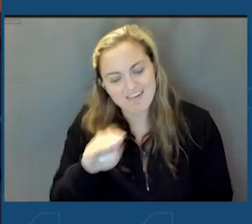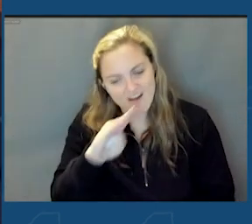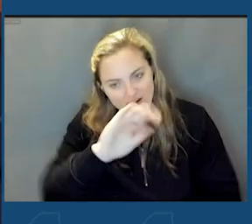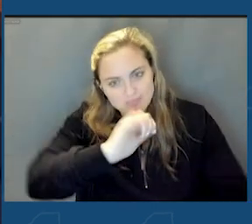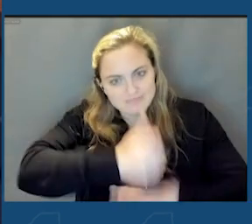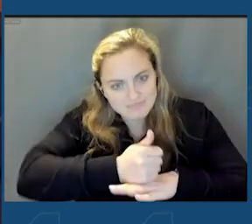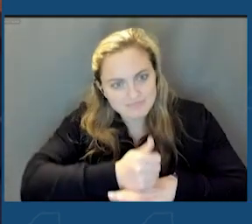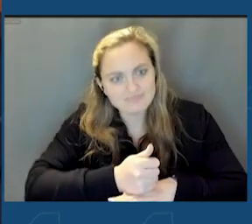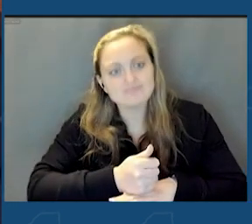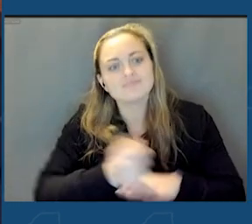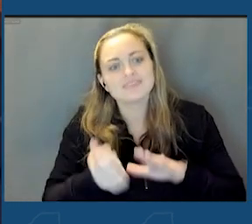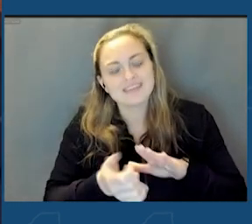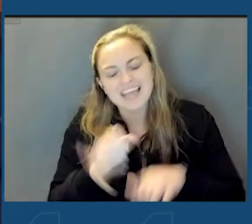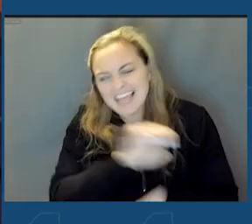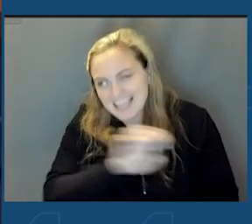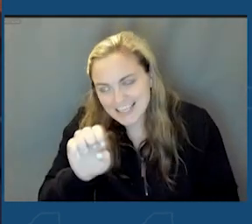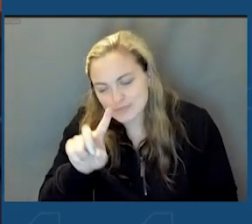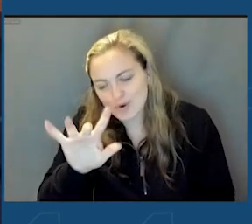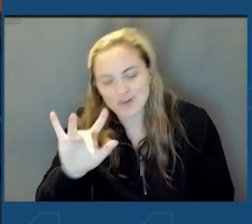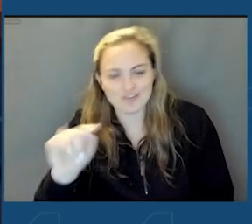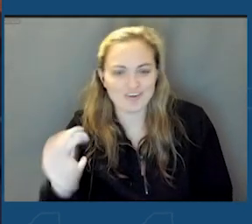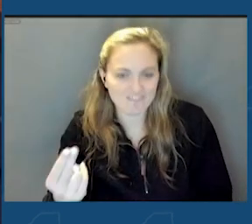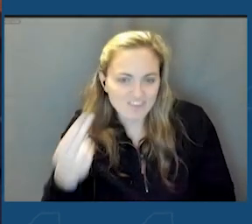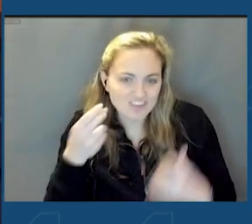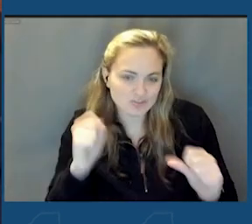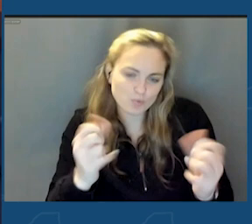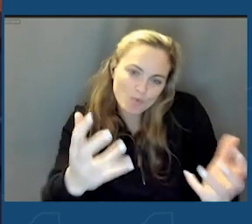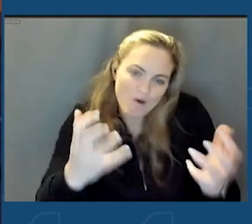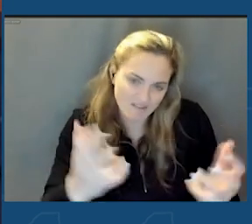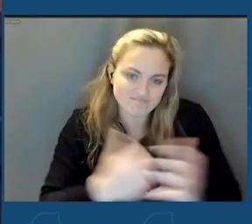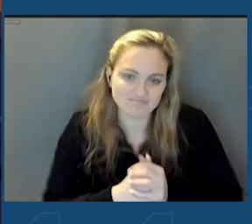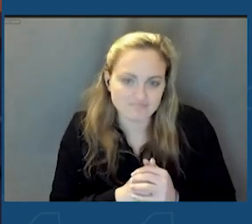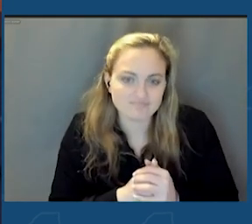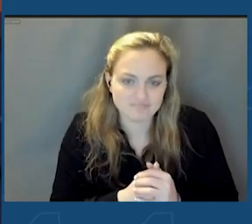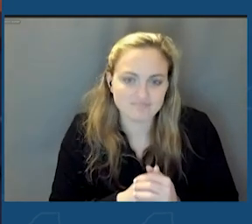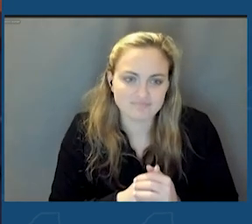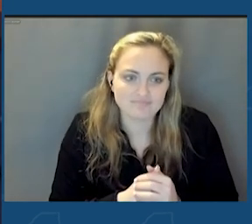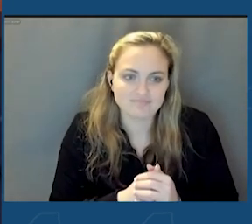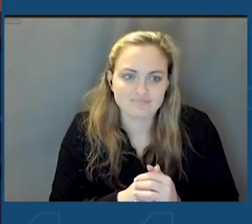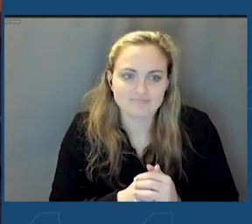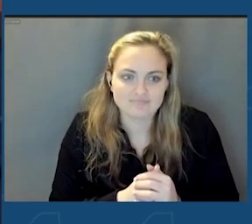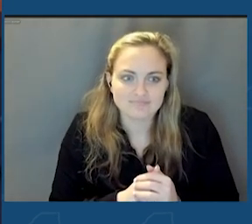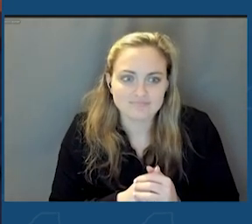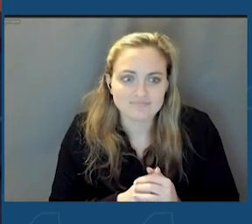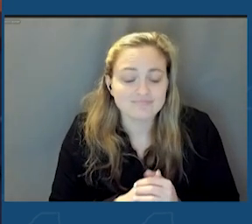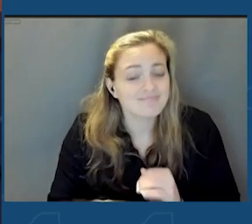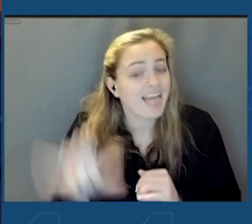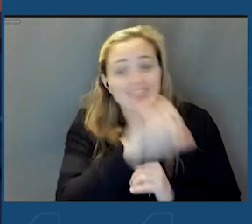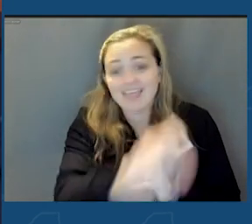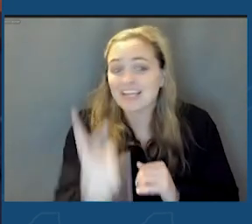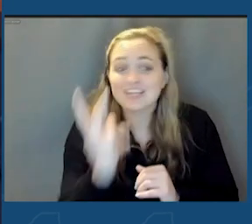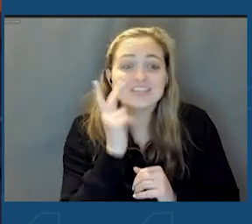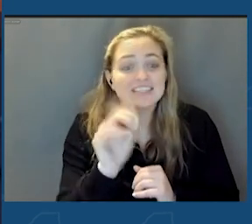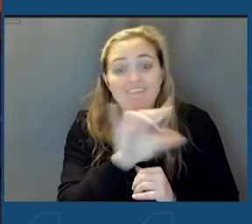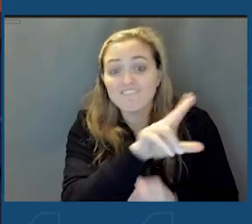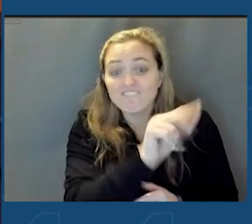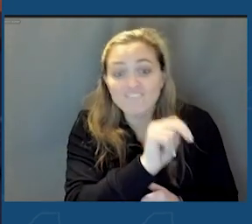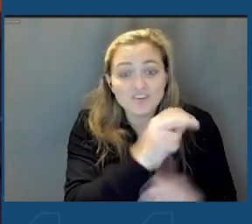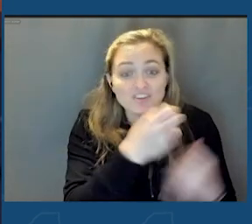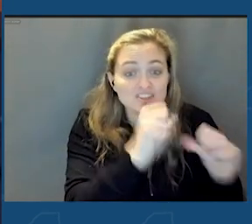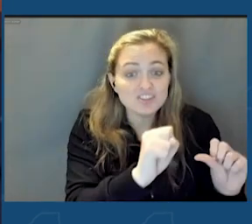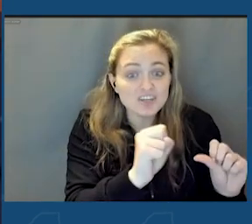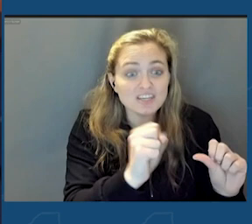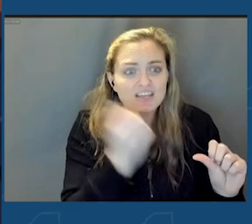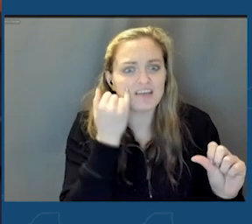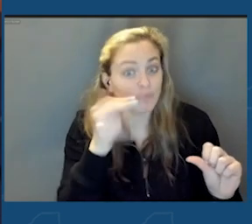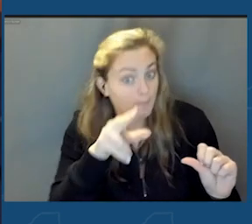at East 125th Street, built just like you see at Fulton Street. And if we can get Penn